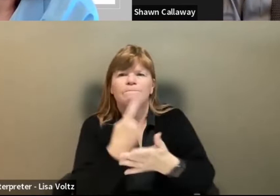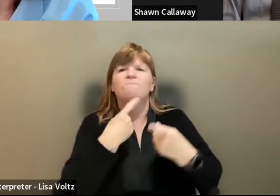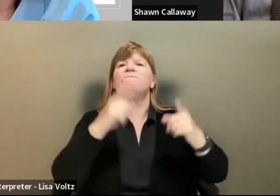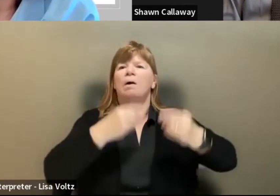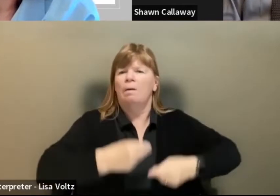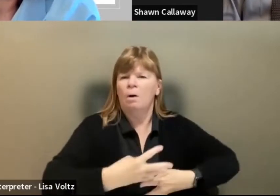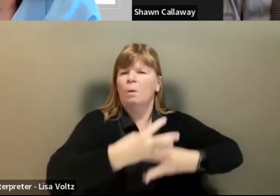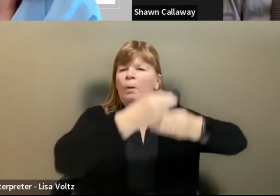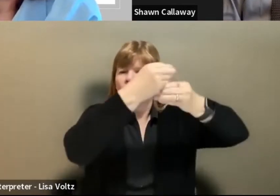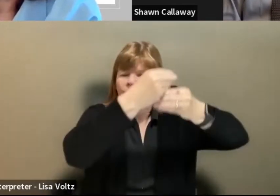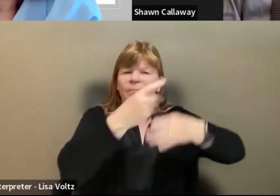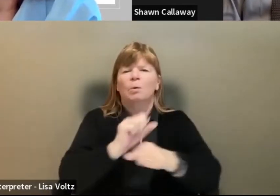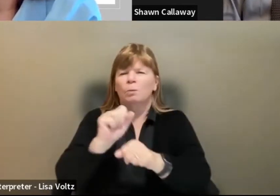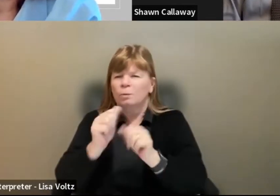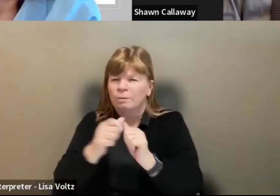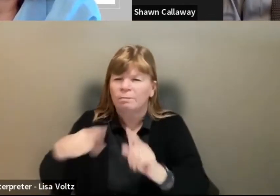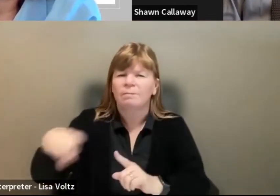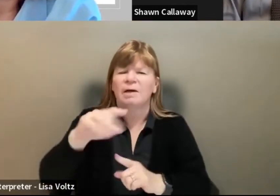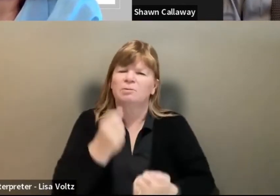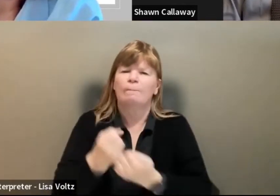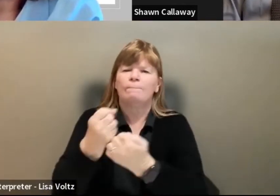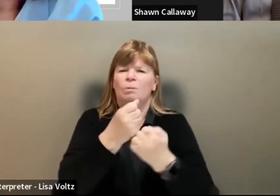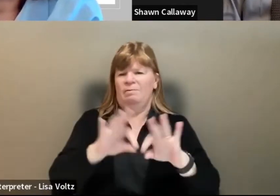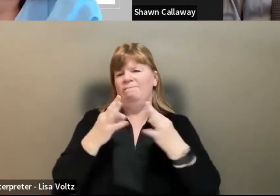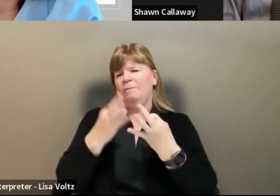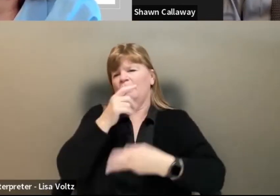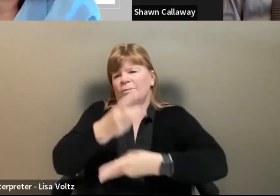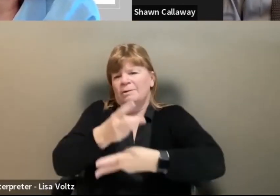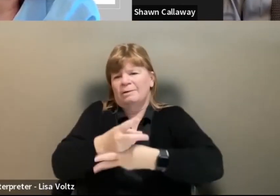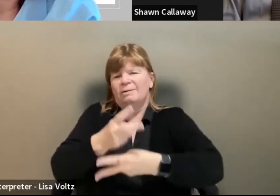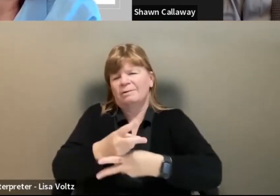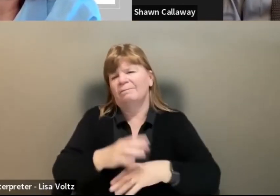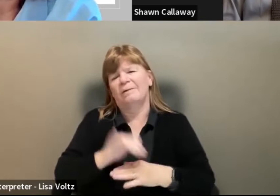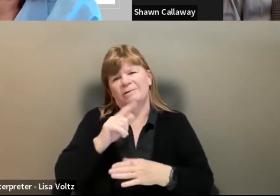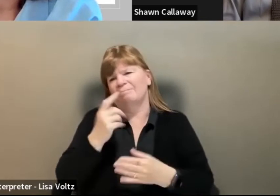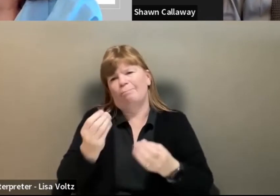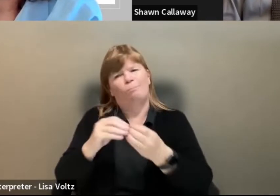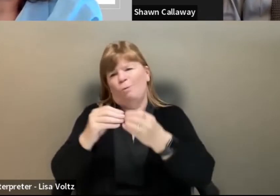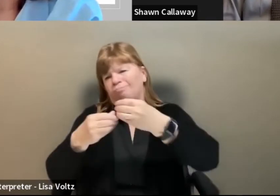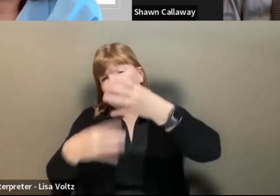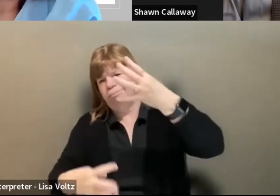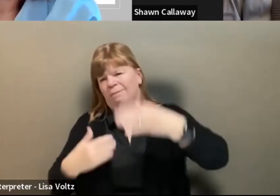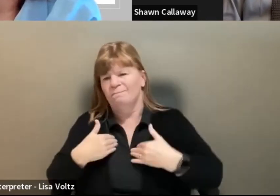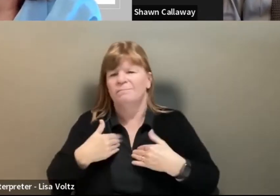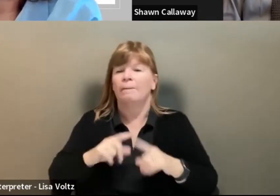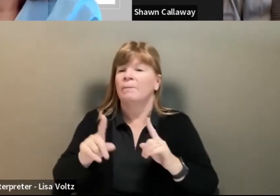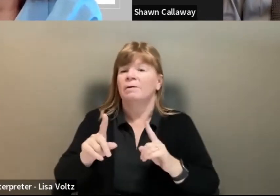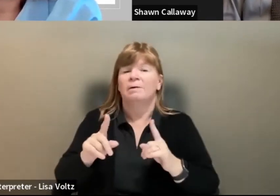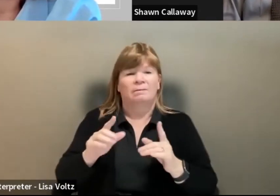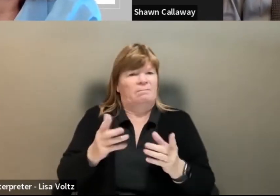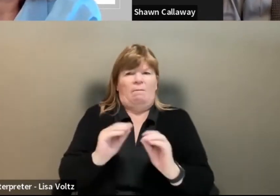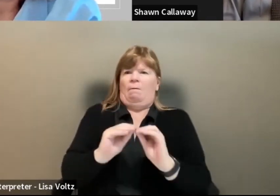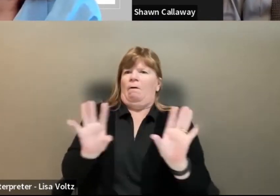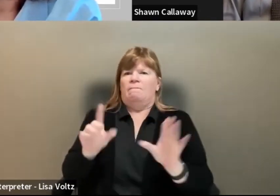care workforce, and supporting family caregivers, just to name a few options. There is no doubt that some of